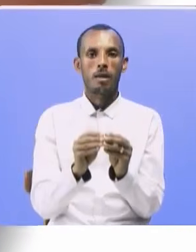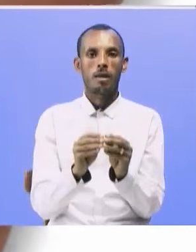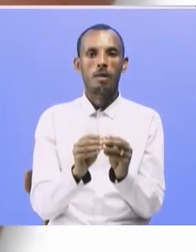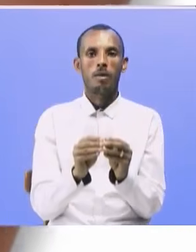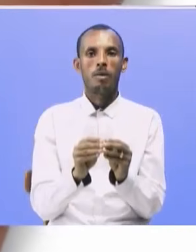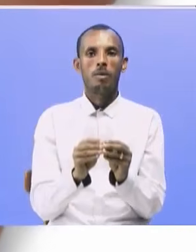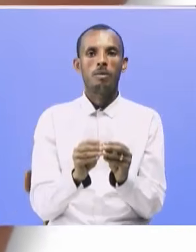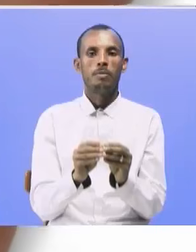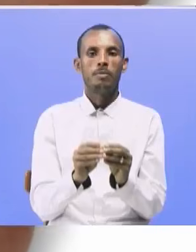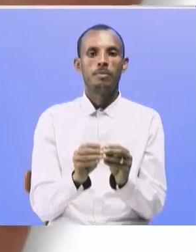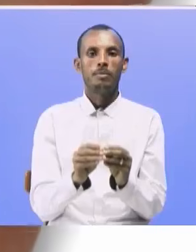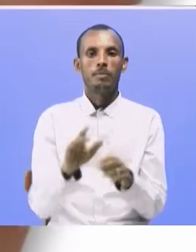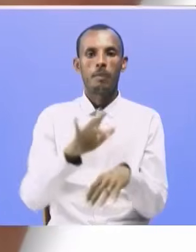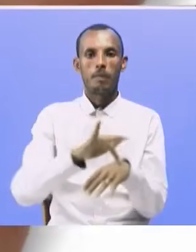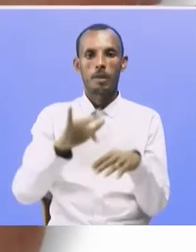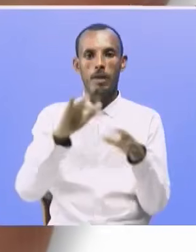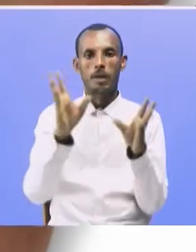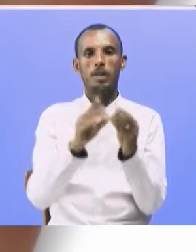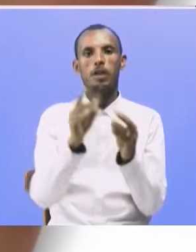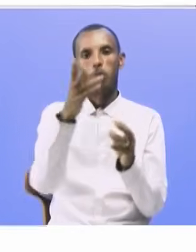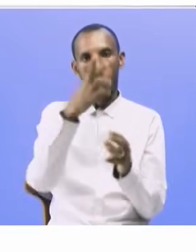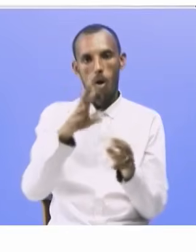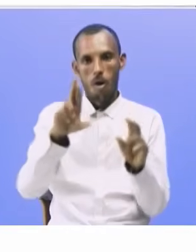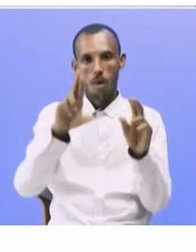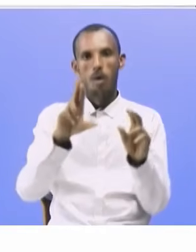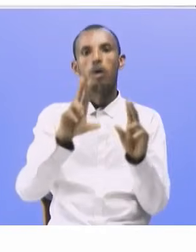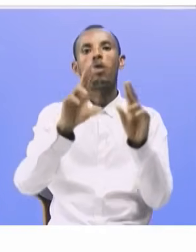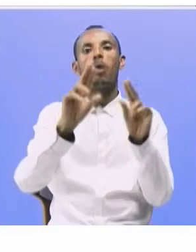set or not.